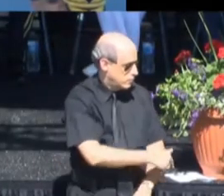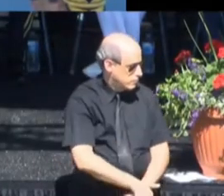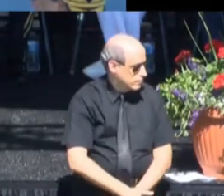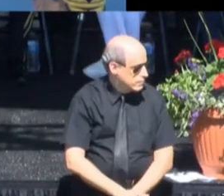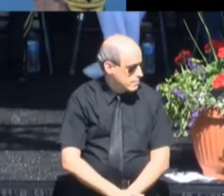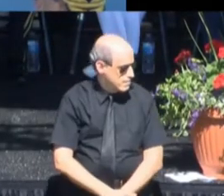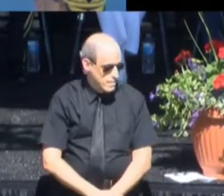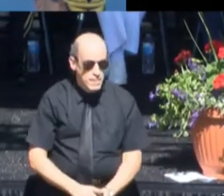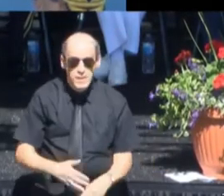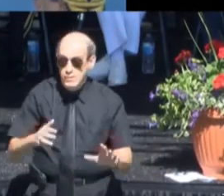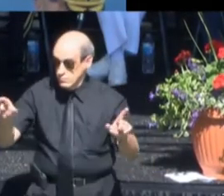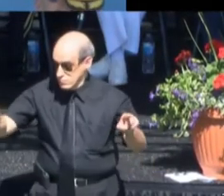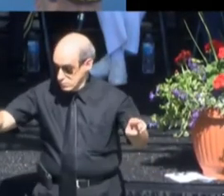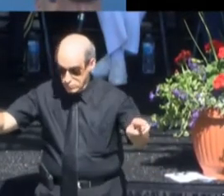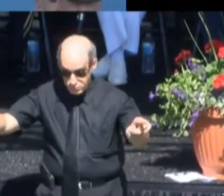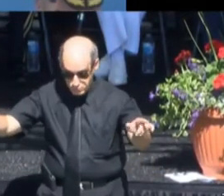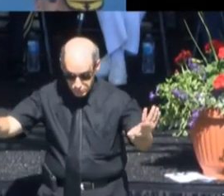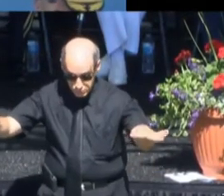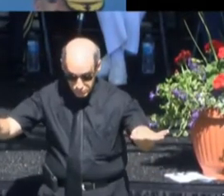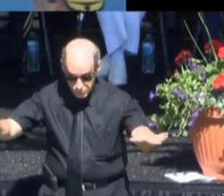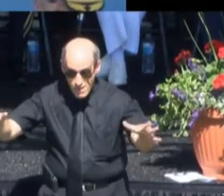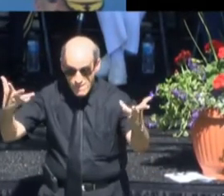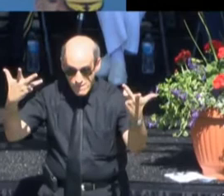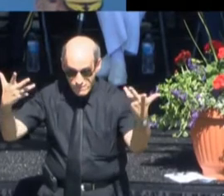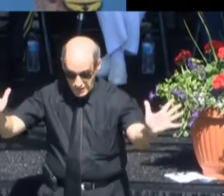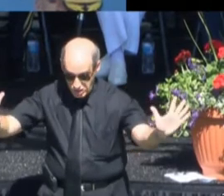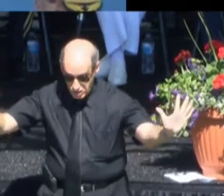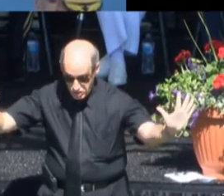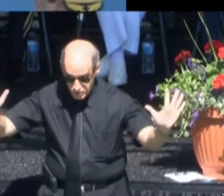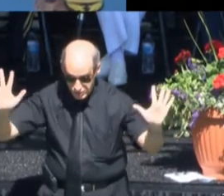All right, 2018, you've made it.